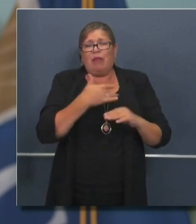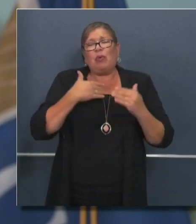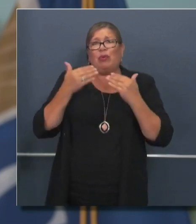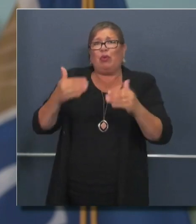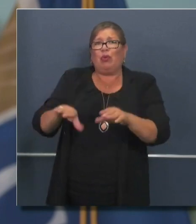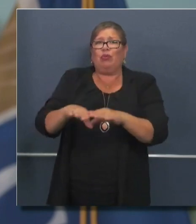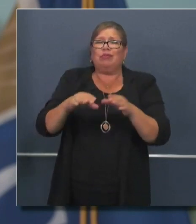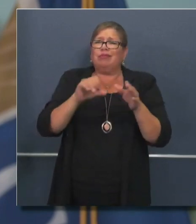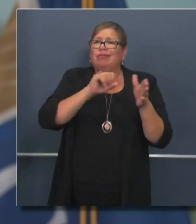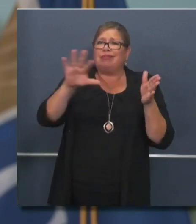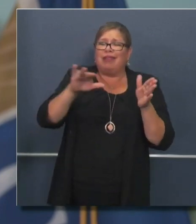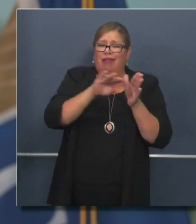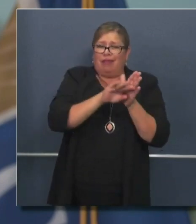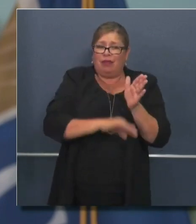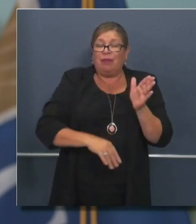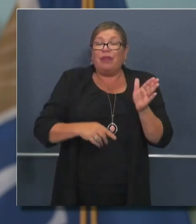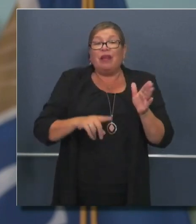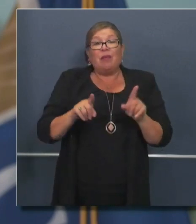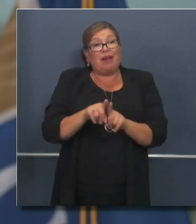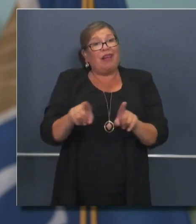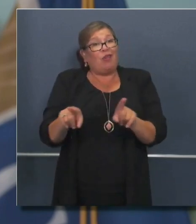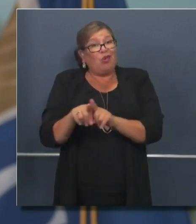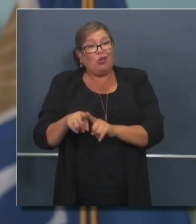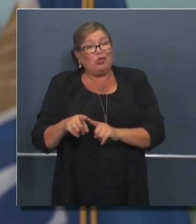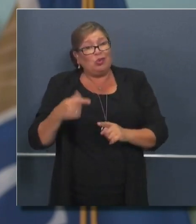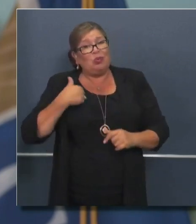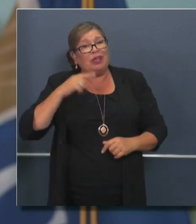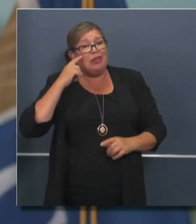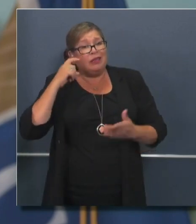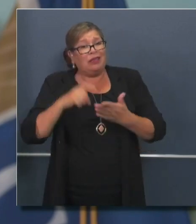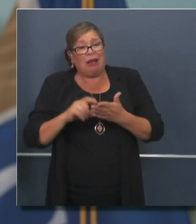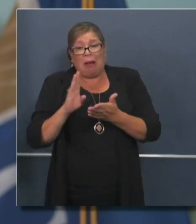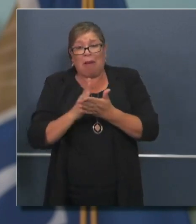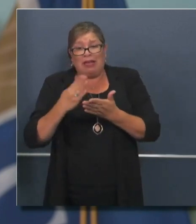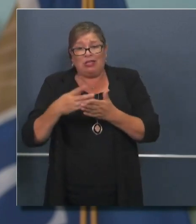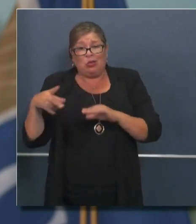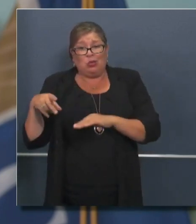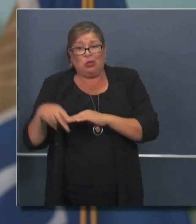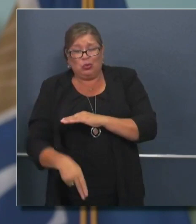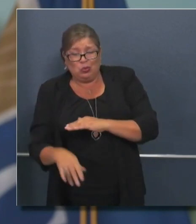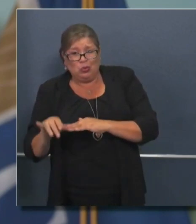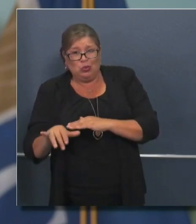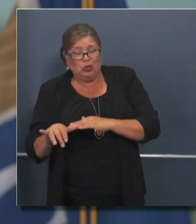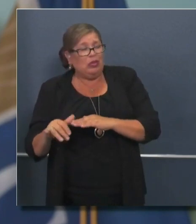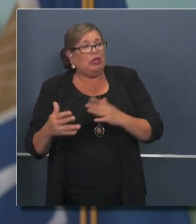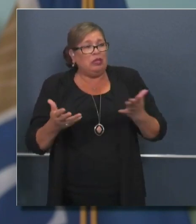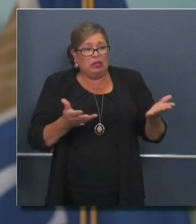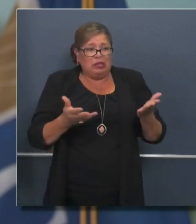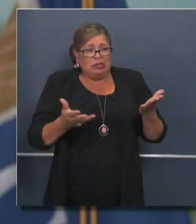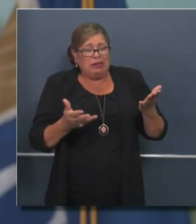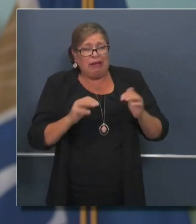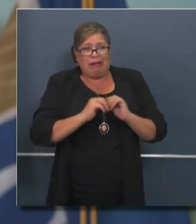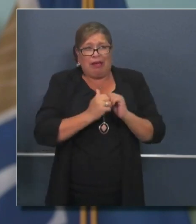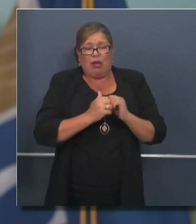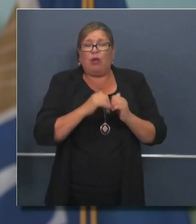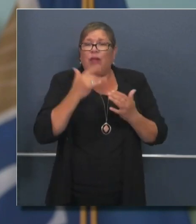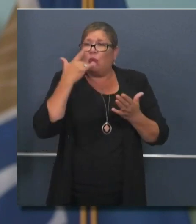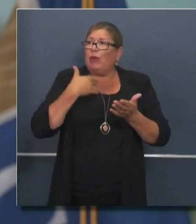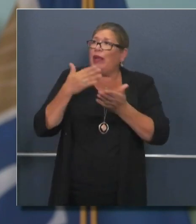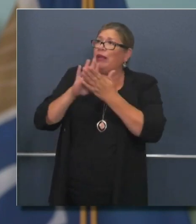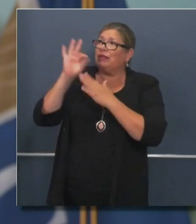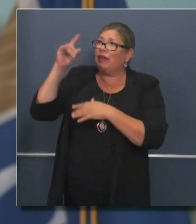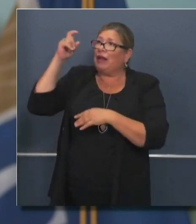budget is a cause that unites us in terms of our request and closing to the federal government. Again, it's not